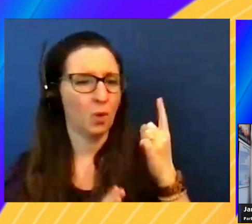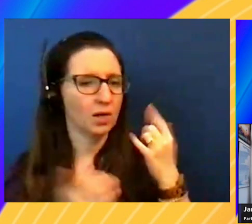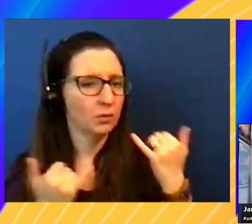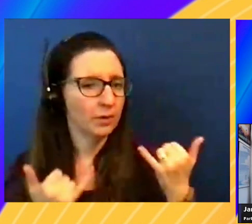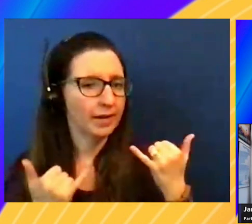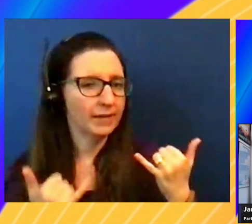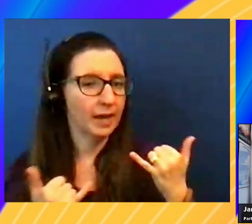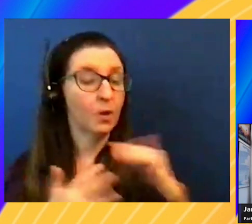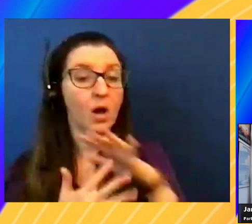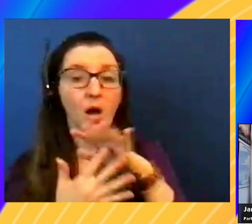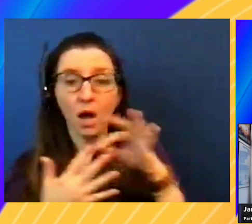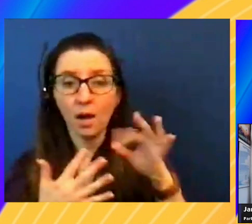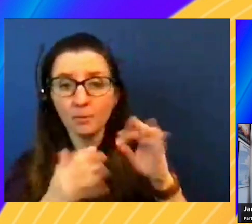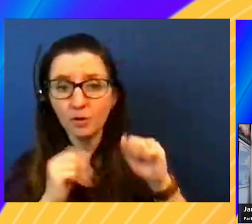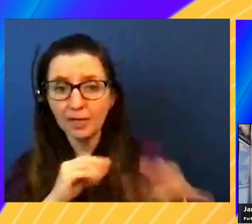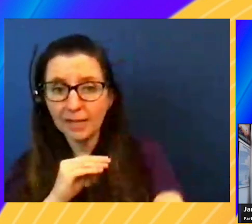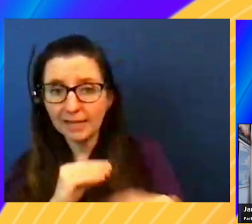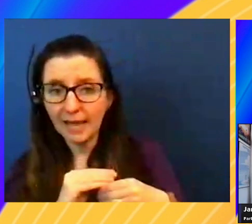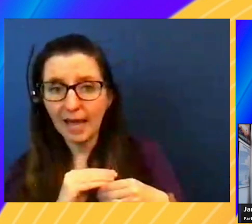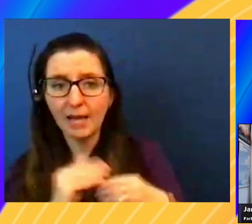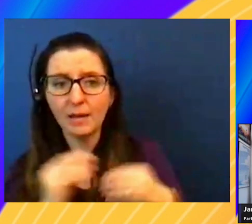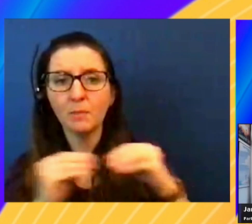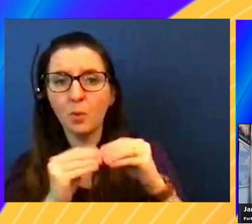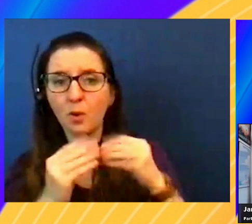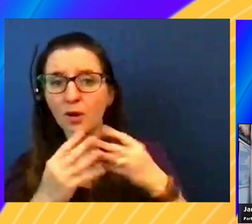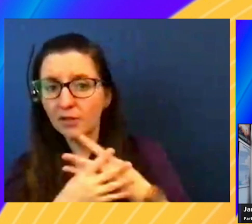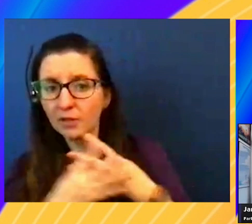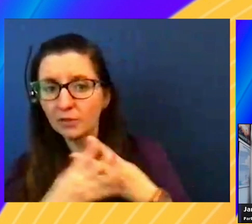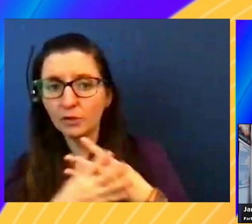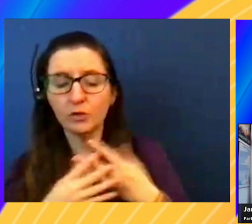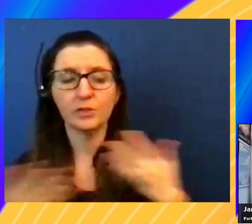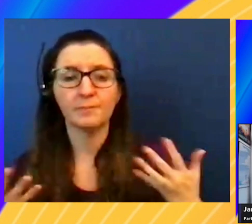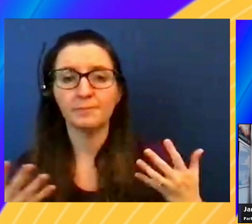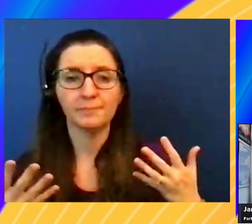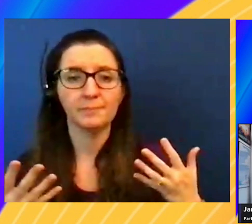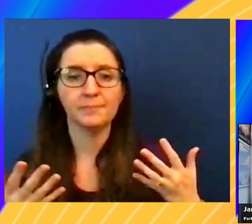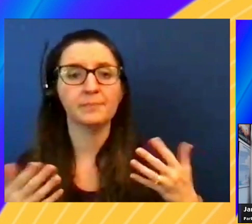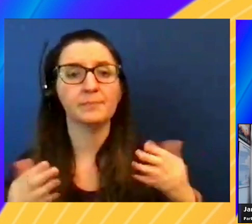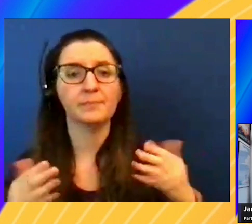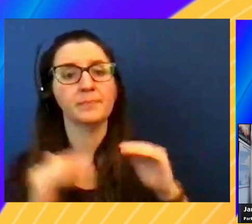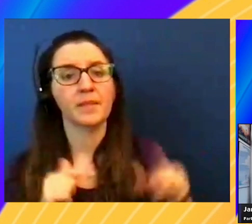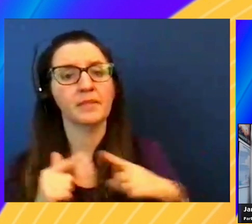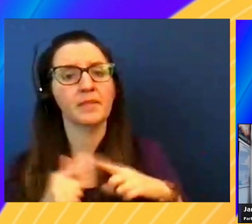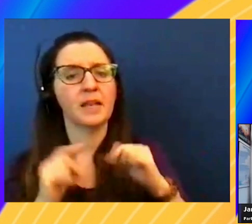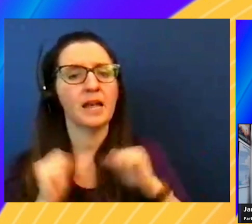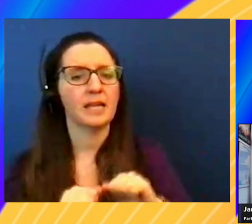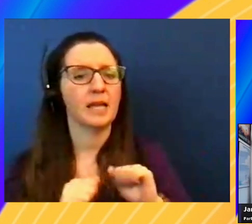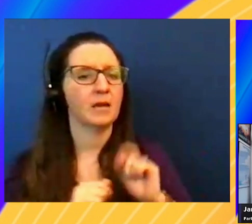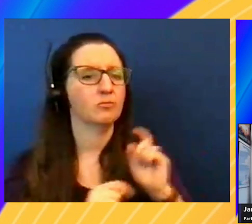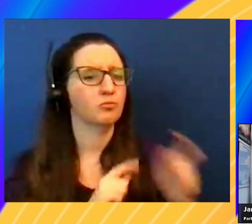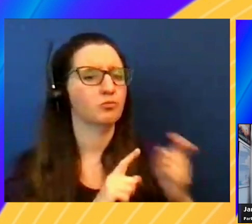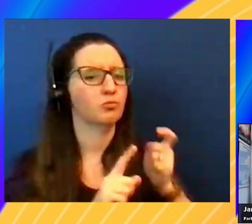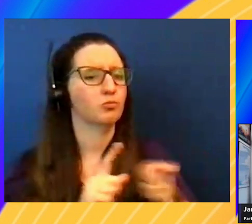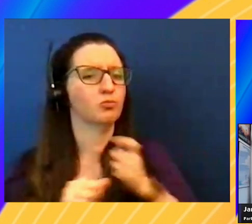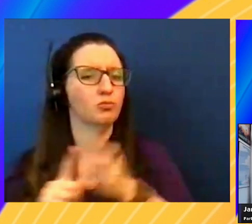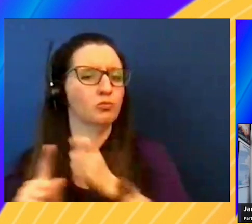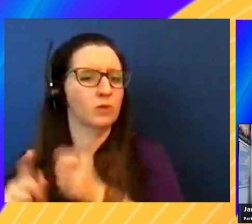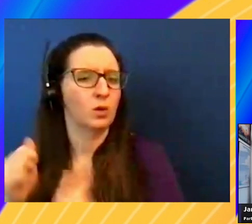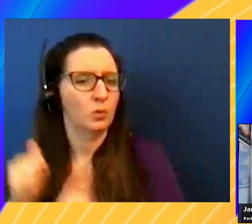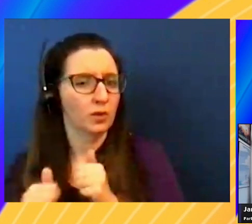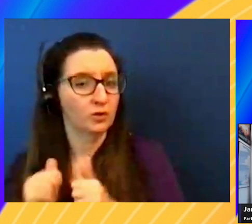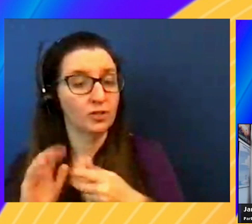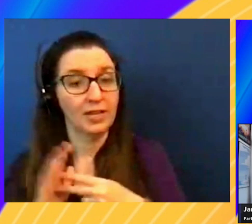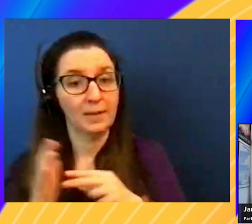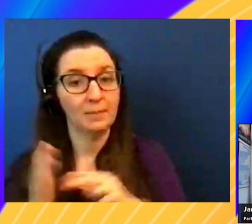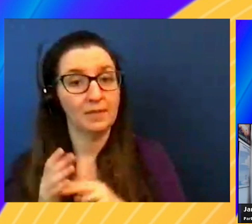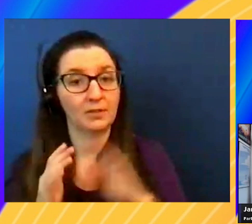add additional filters, and then you can aggregate on sum or count. So this means taking all your contributors or all